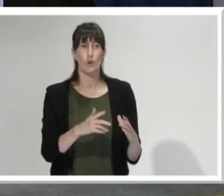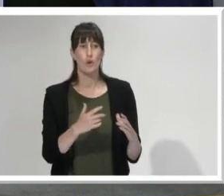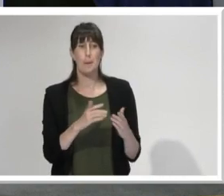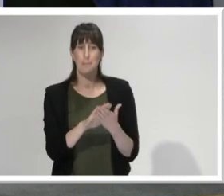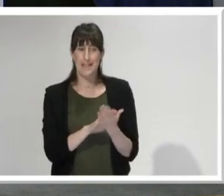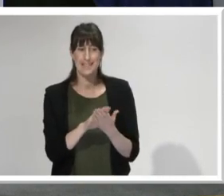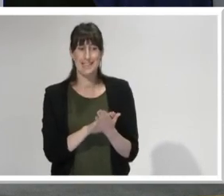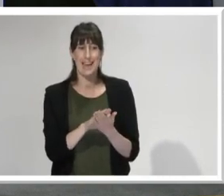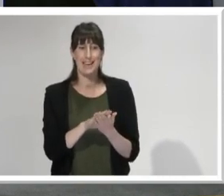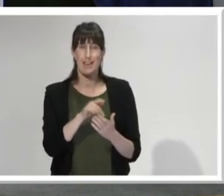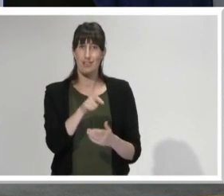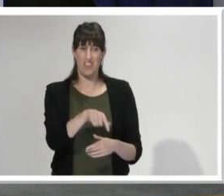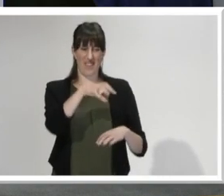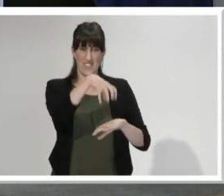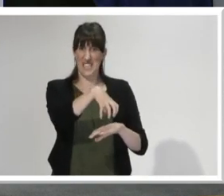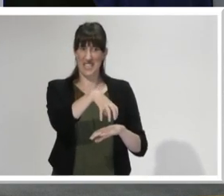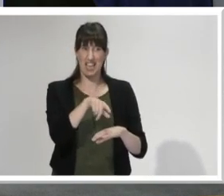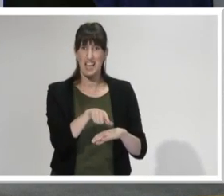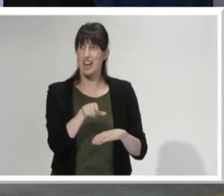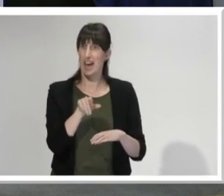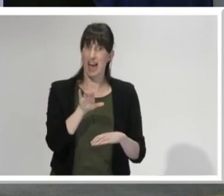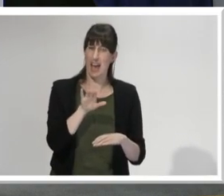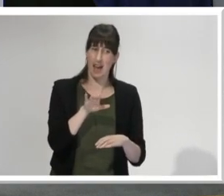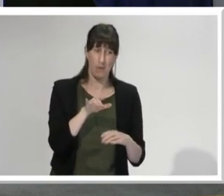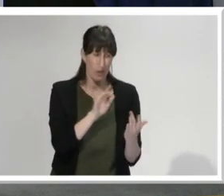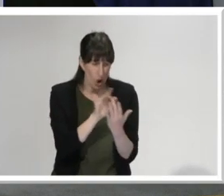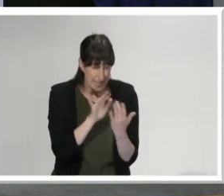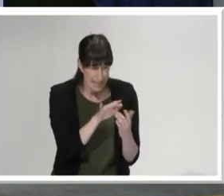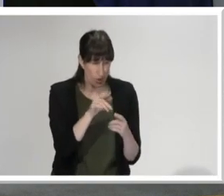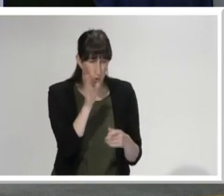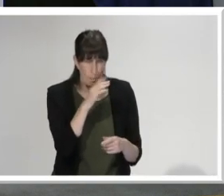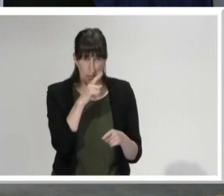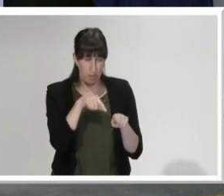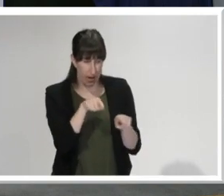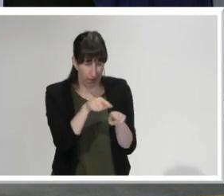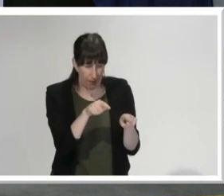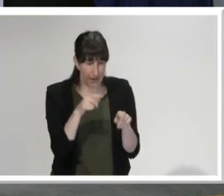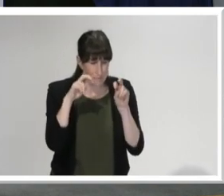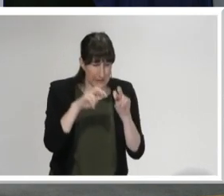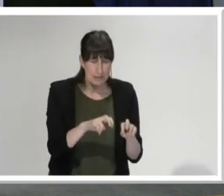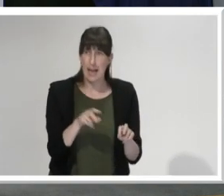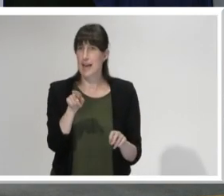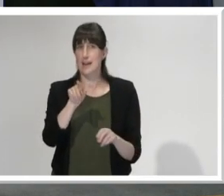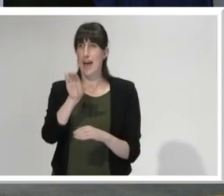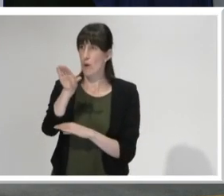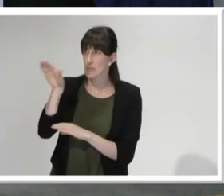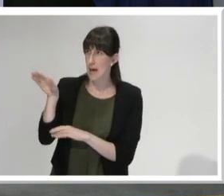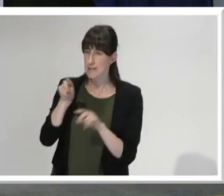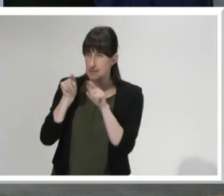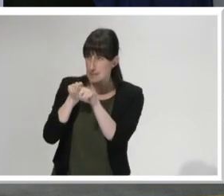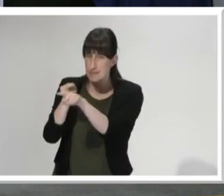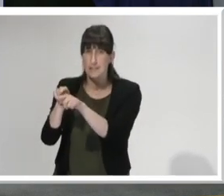inside the facility and outside the facility. But we still, and I've talked with the DHB twice about this, it's still not